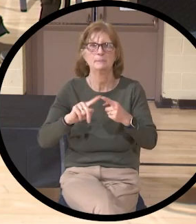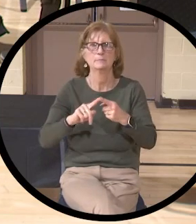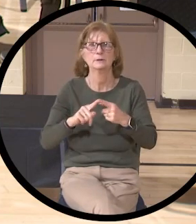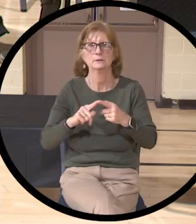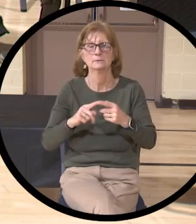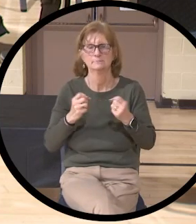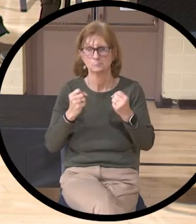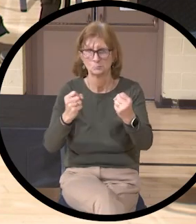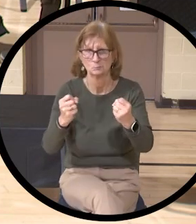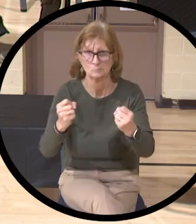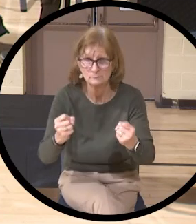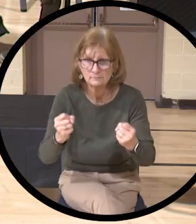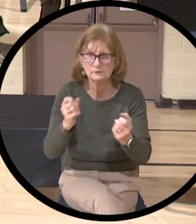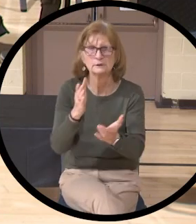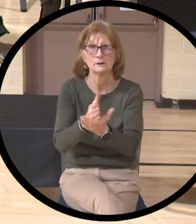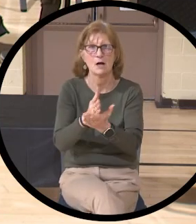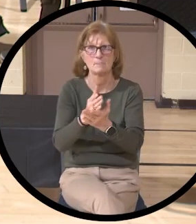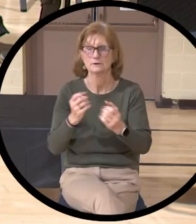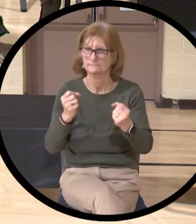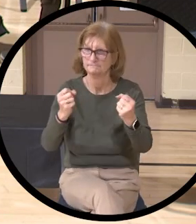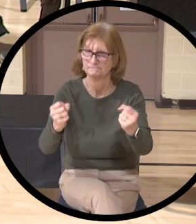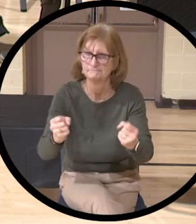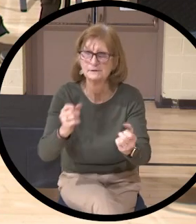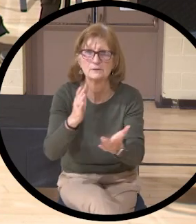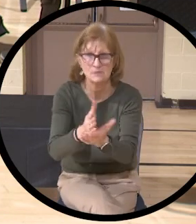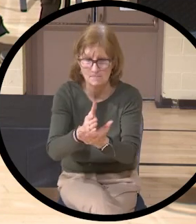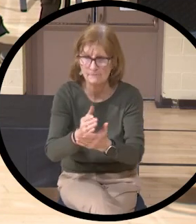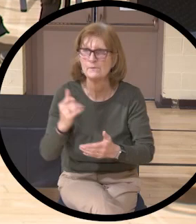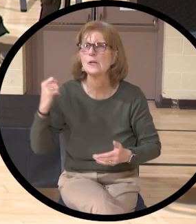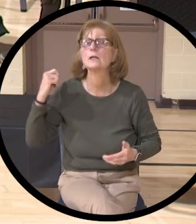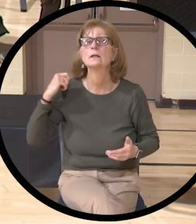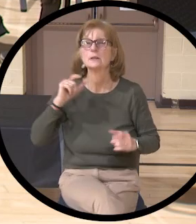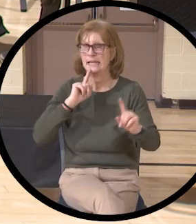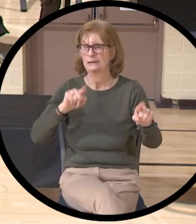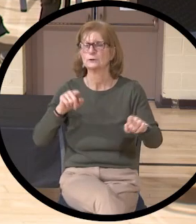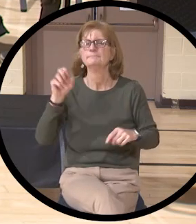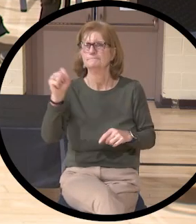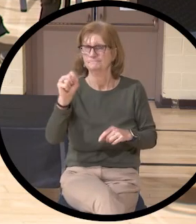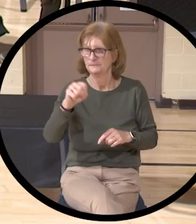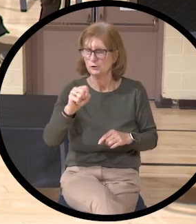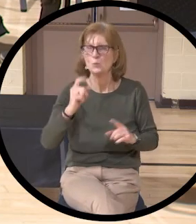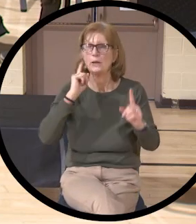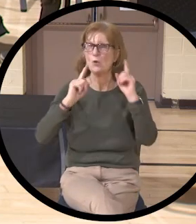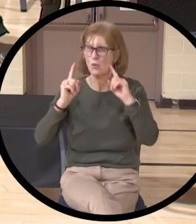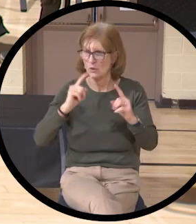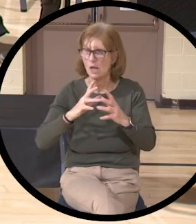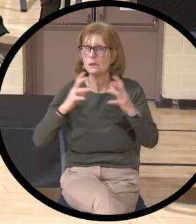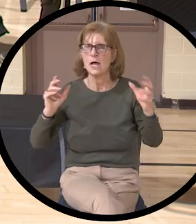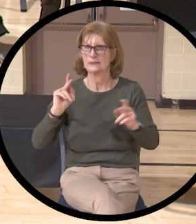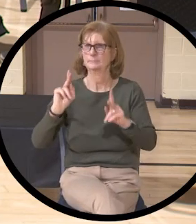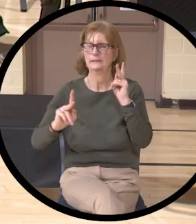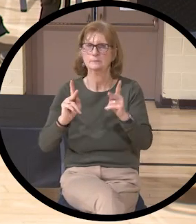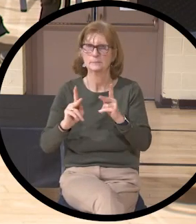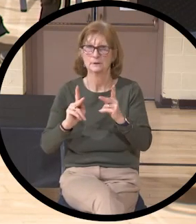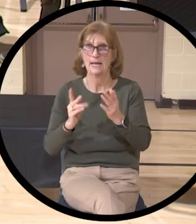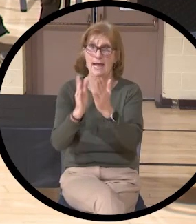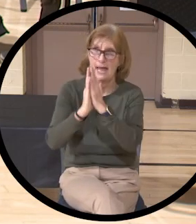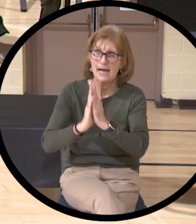Yeah, that's a good question, and something that we did hear in the stakeholder walkthrough as well. One of the first things we